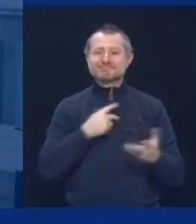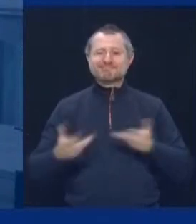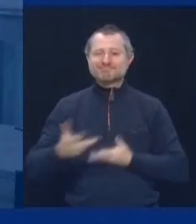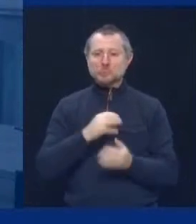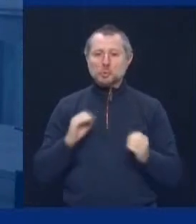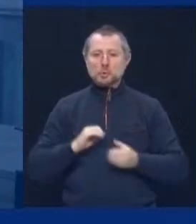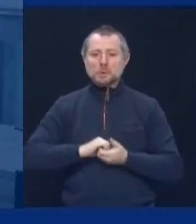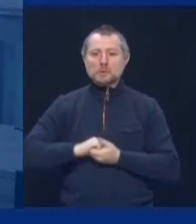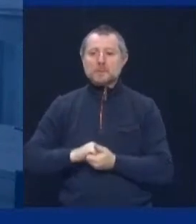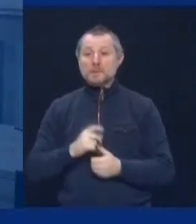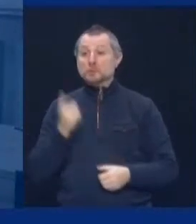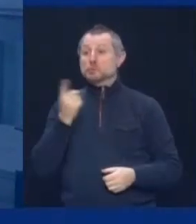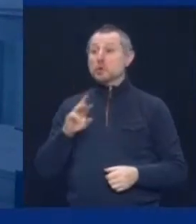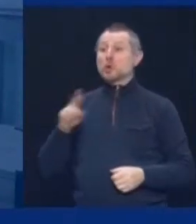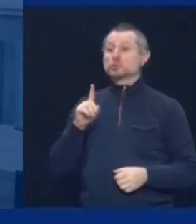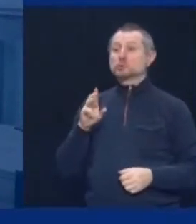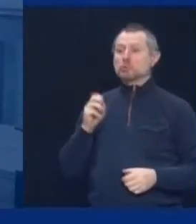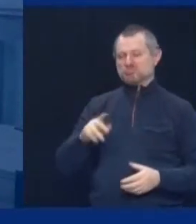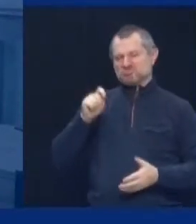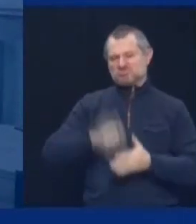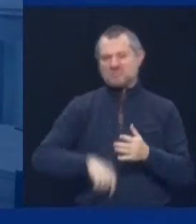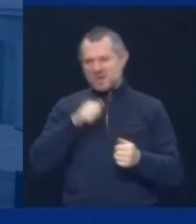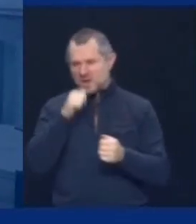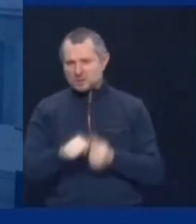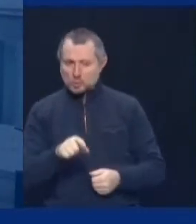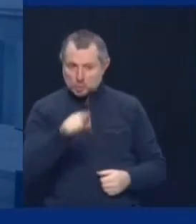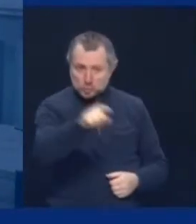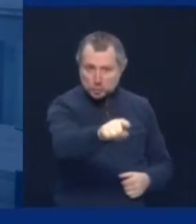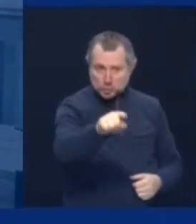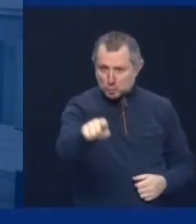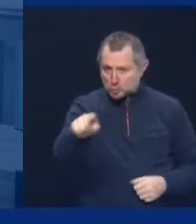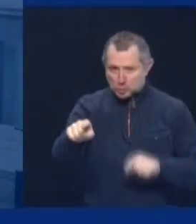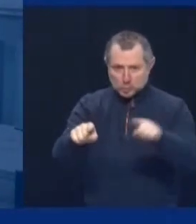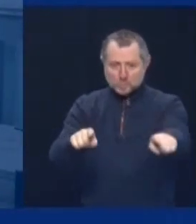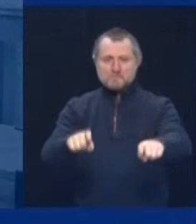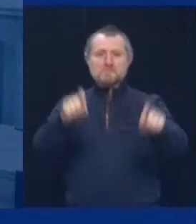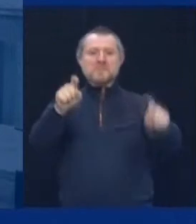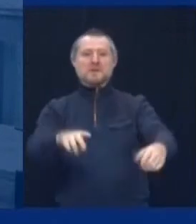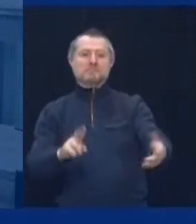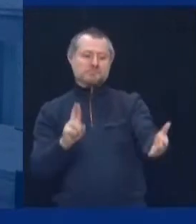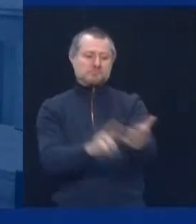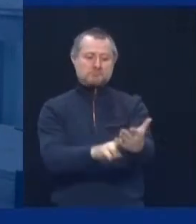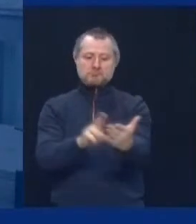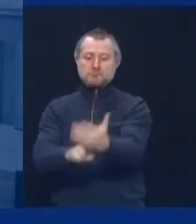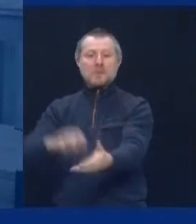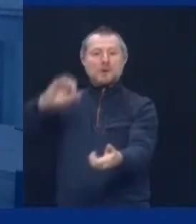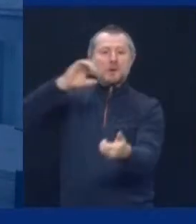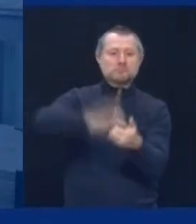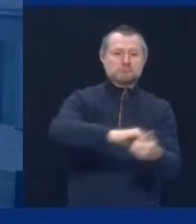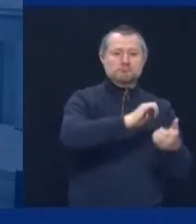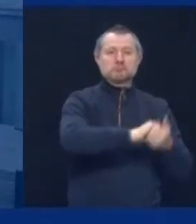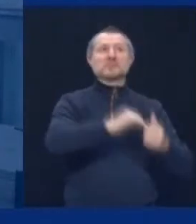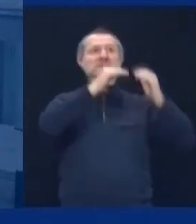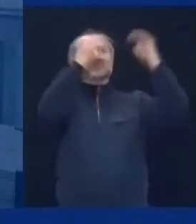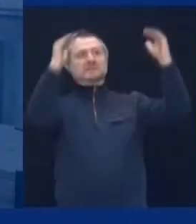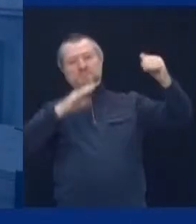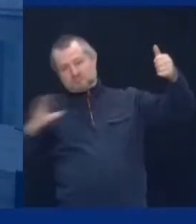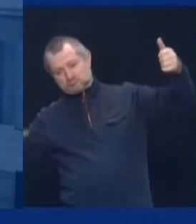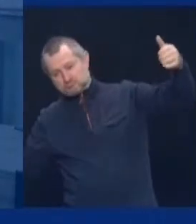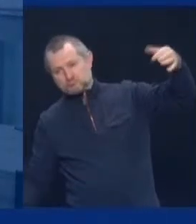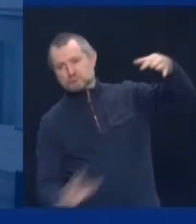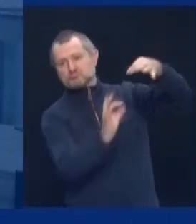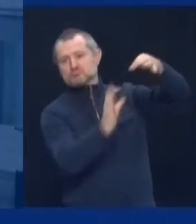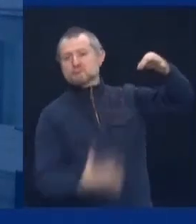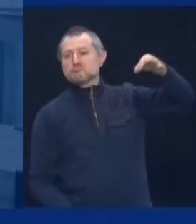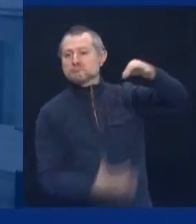you must form an alliance with a system. So if one hospital gets into trouble and they